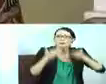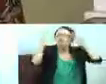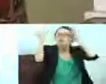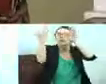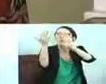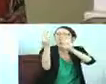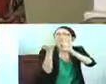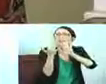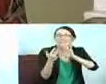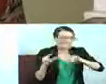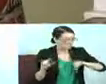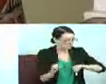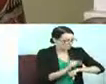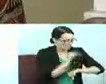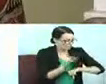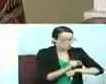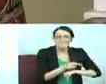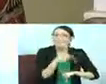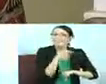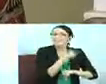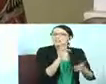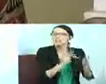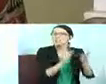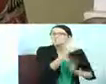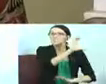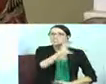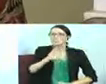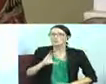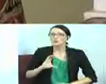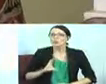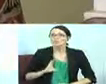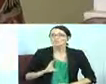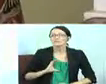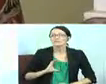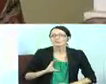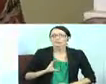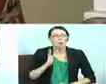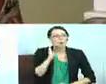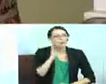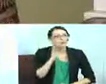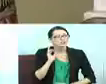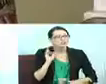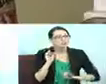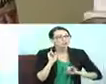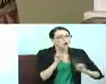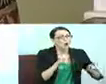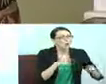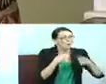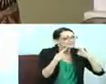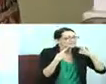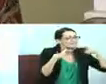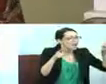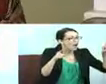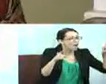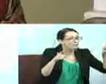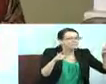that Jesus Christ would go and tell